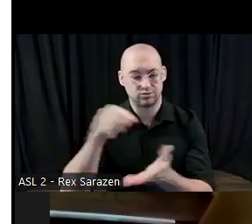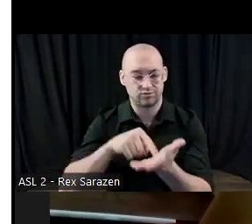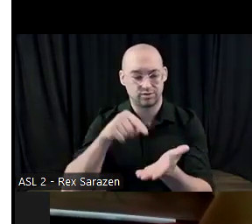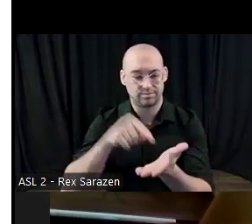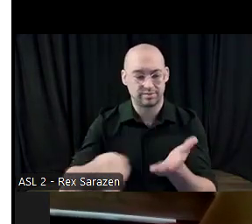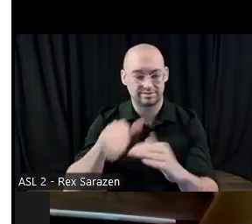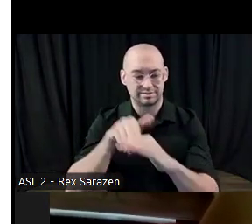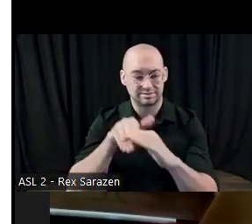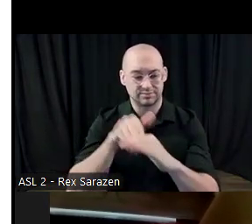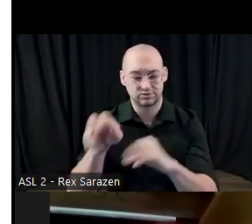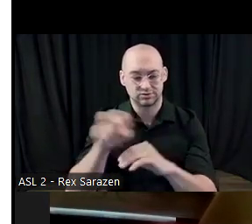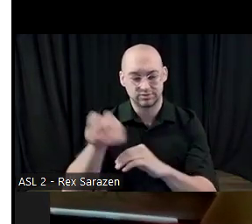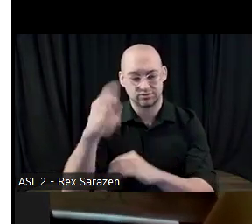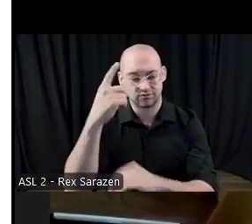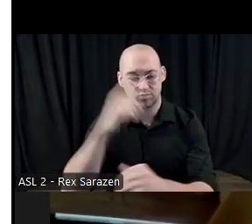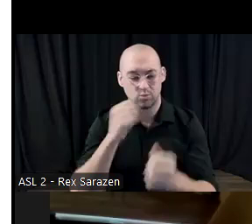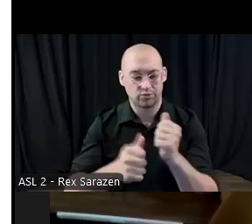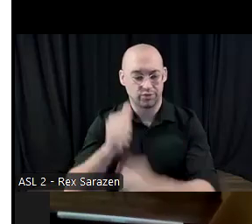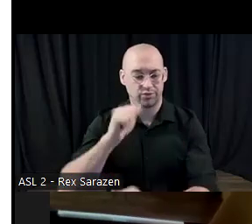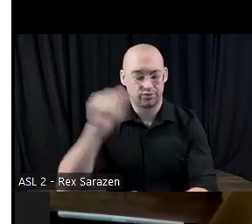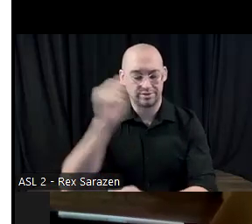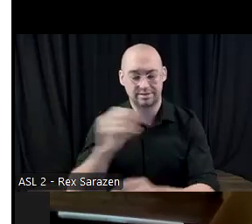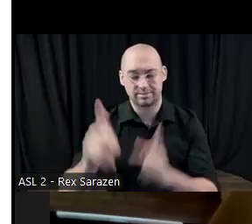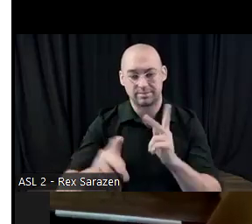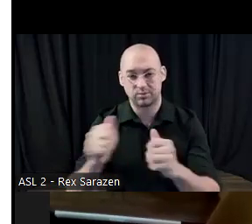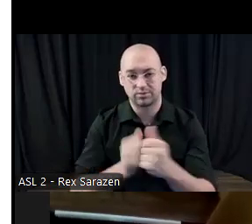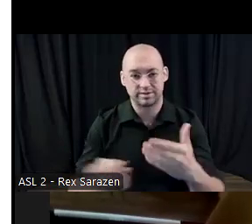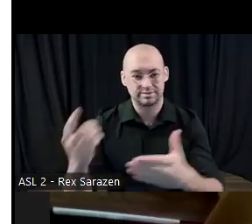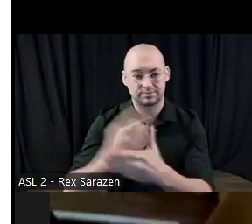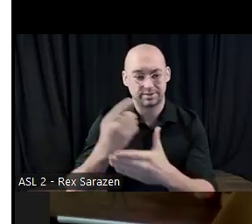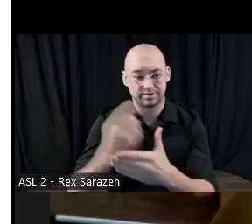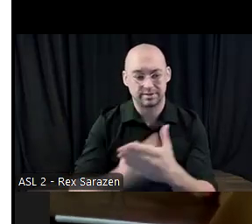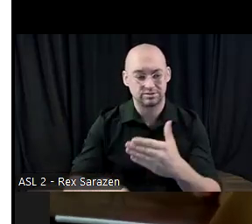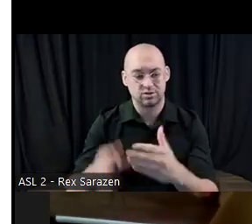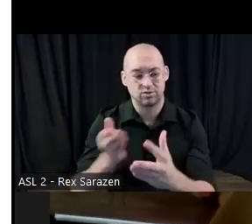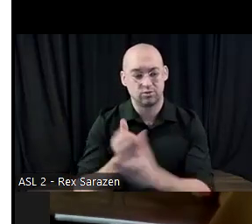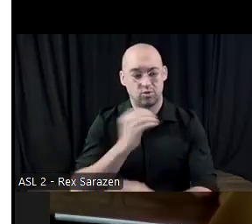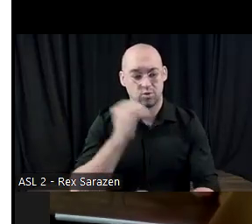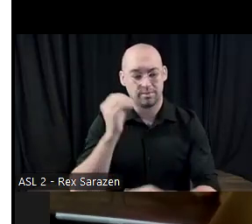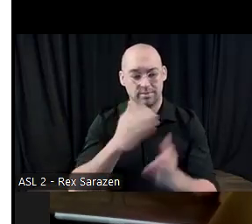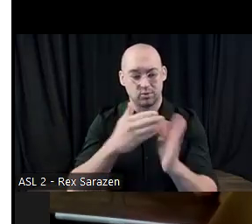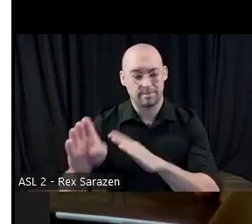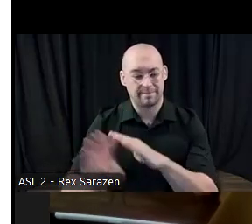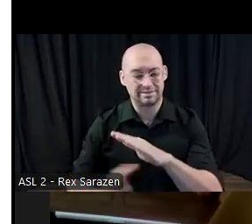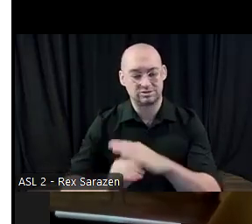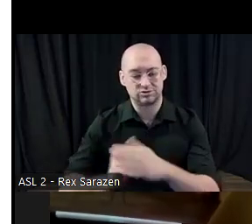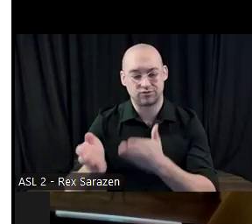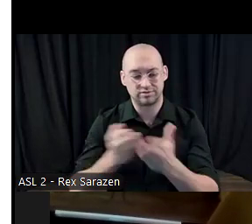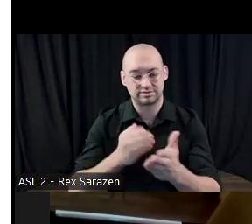affordable, accessible transportation for older adults and people with disabilities through the Home and Community-Based